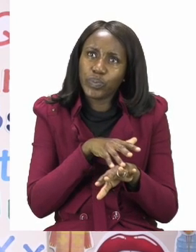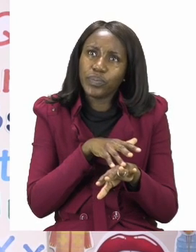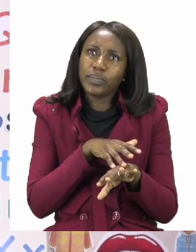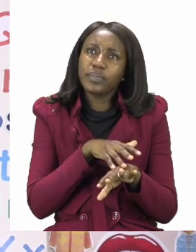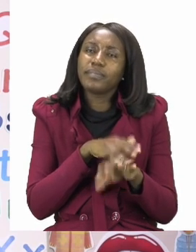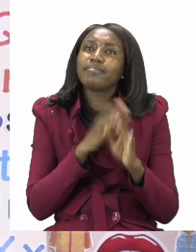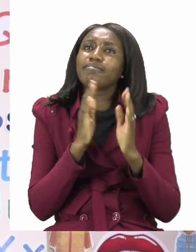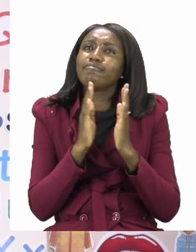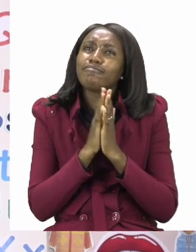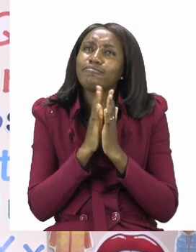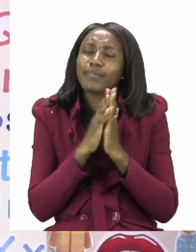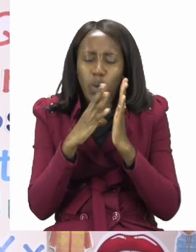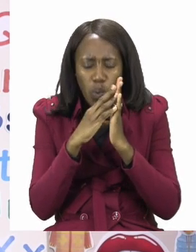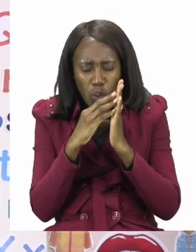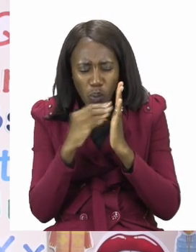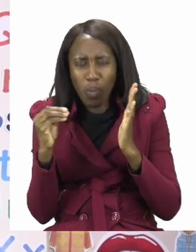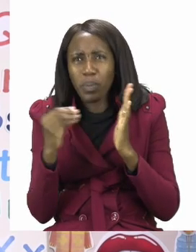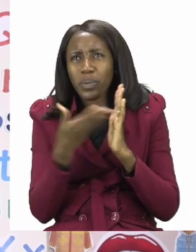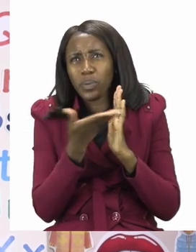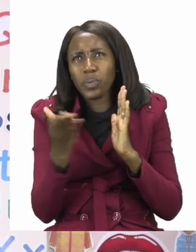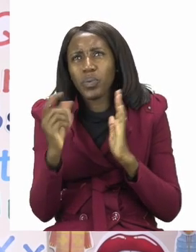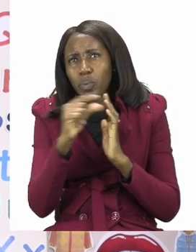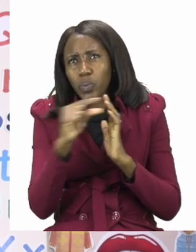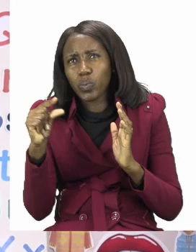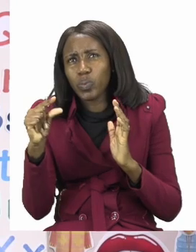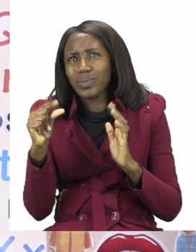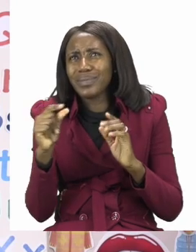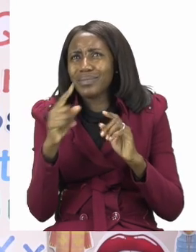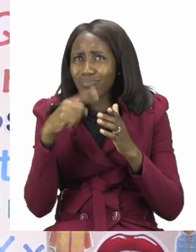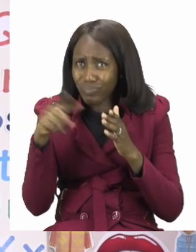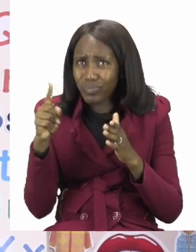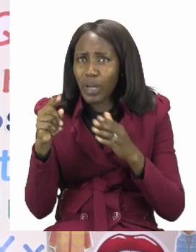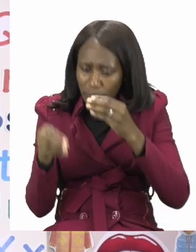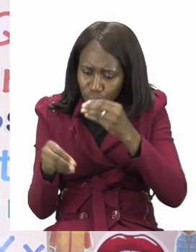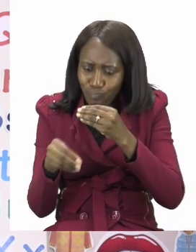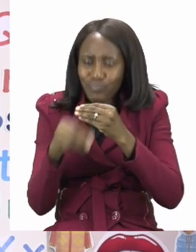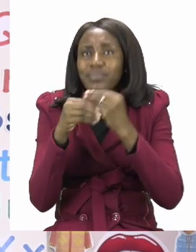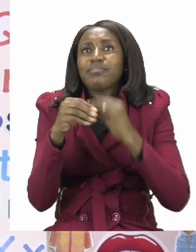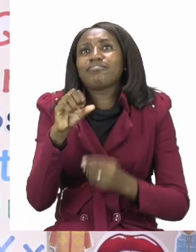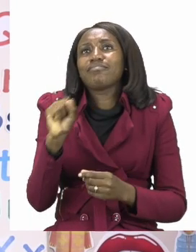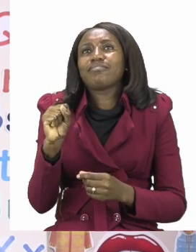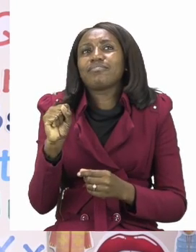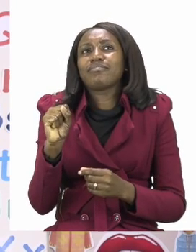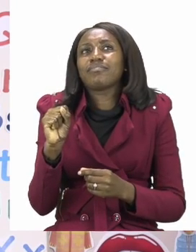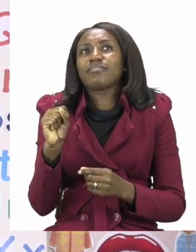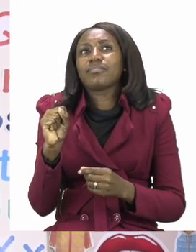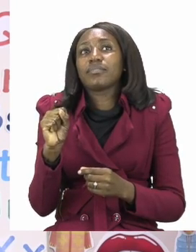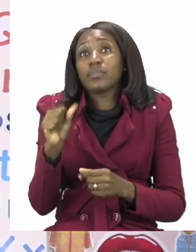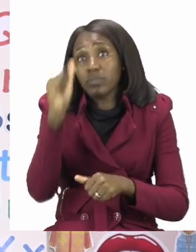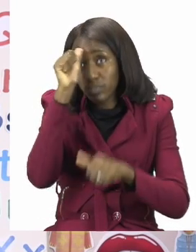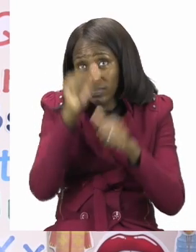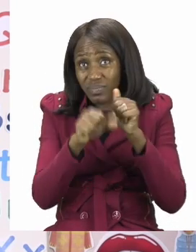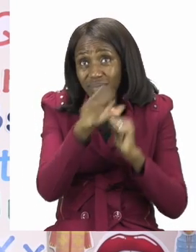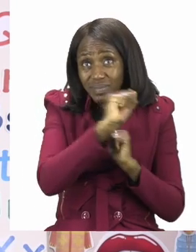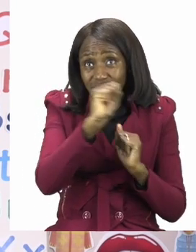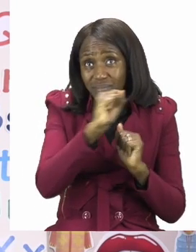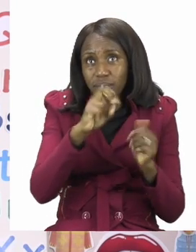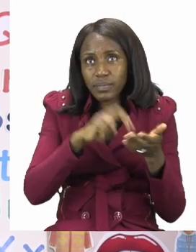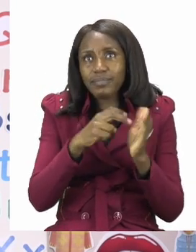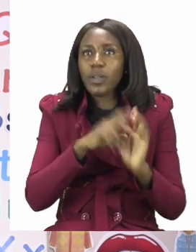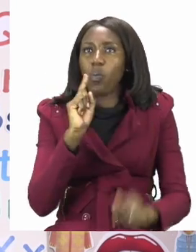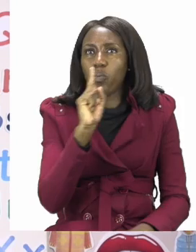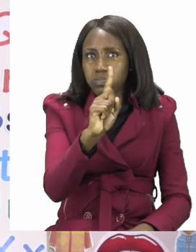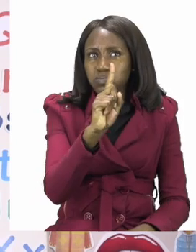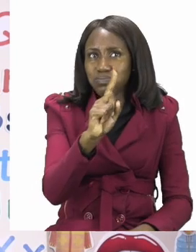sure that you copy each of the words correctly before you put your S. And don't forget, singular means only